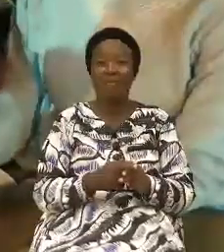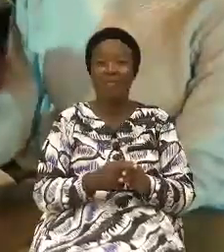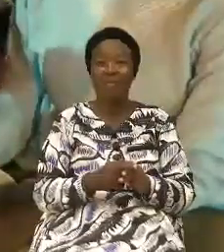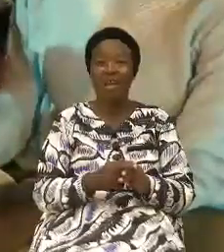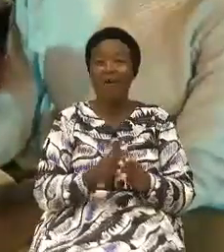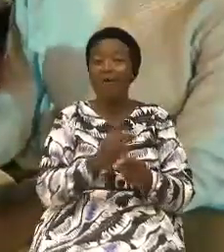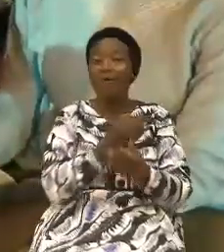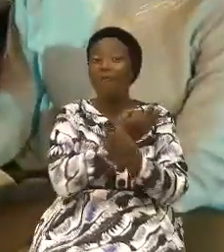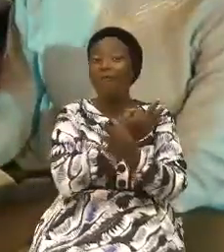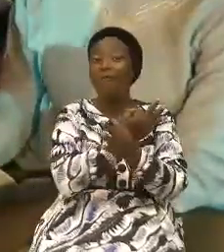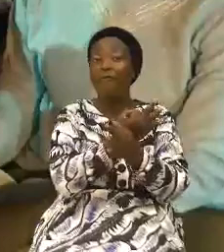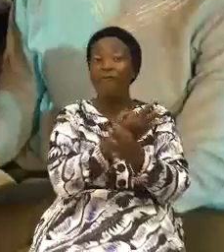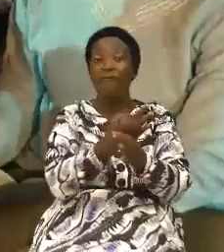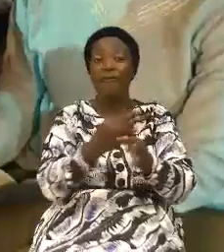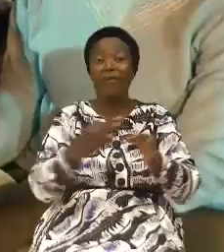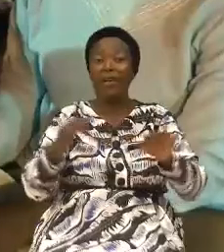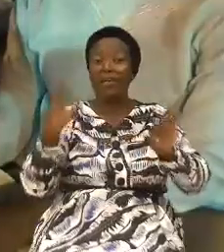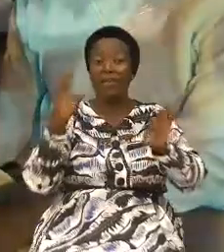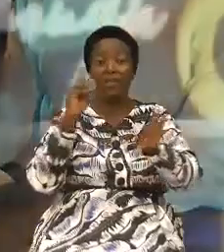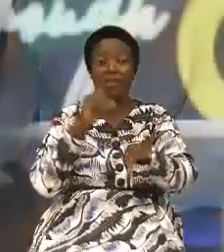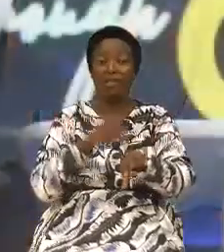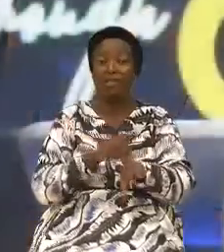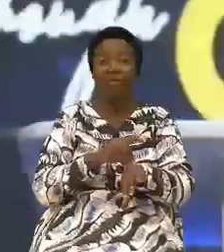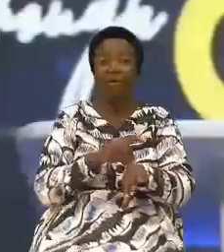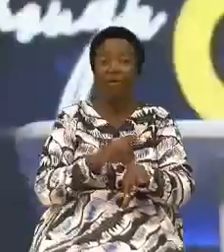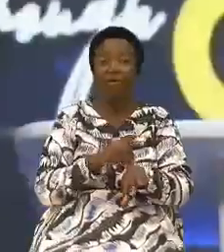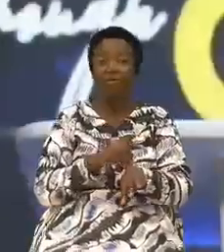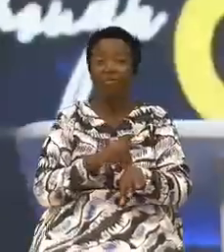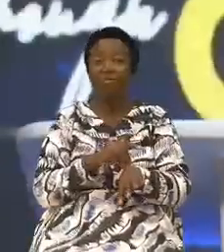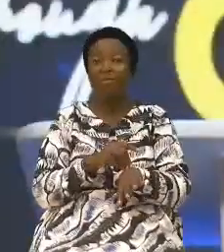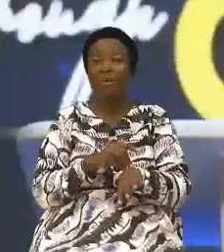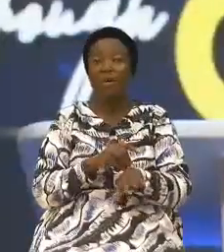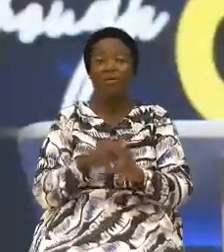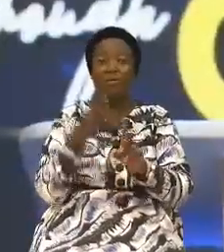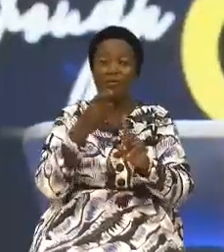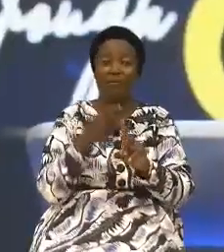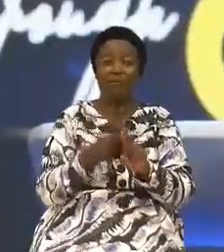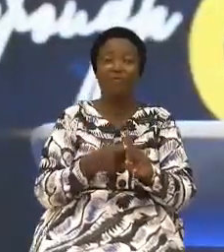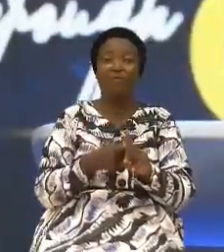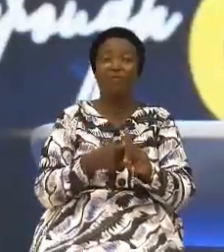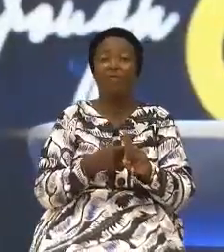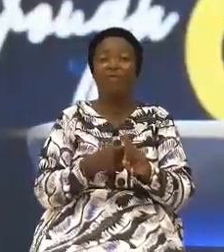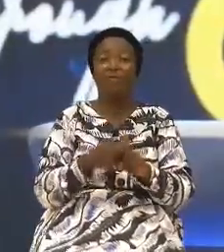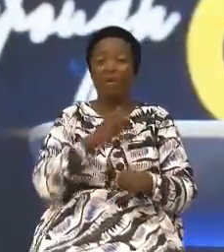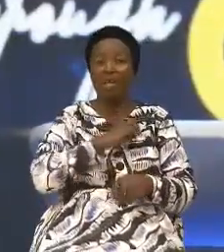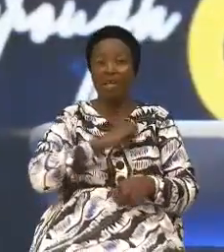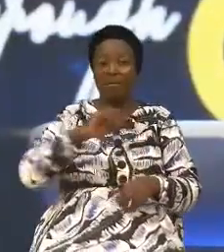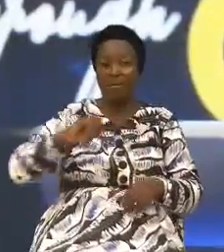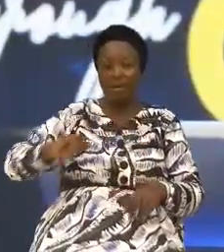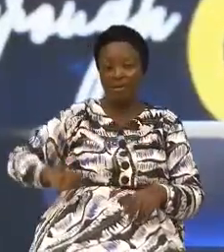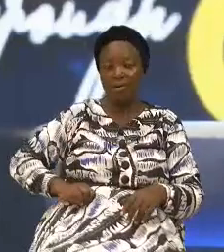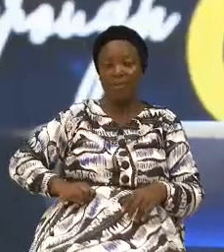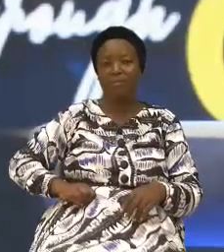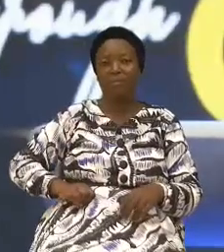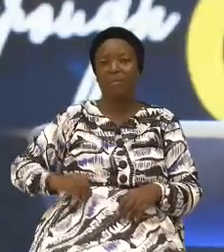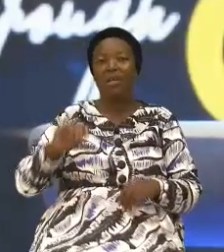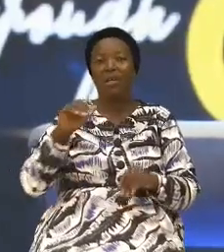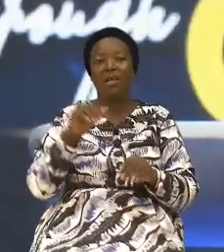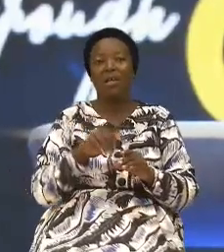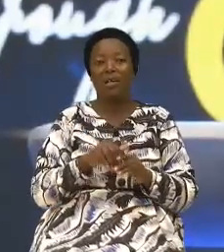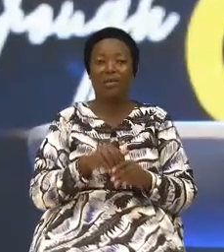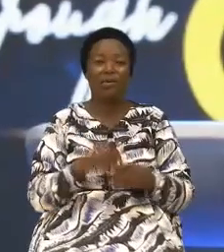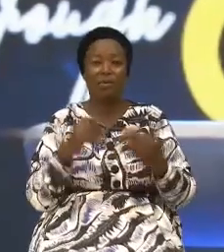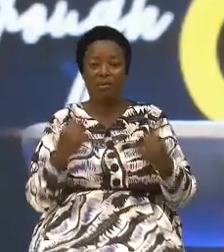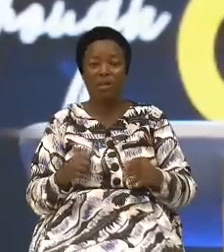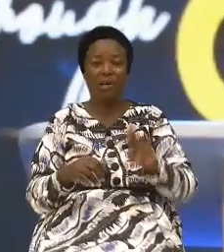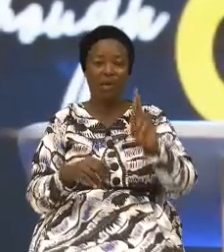Emancipation, eagle eye, empowerment from Emmanuel. We're coming to R now.